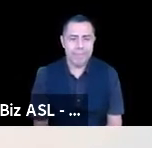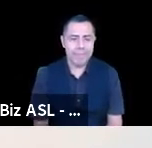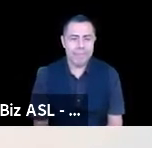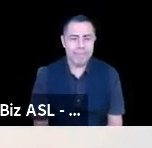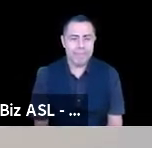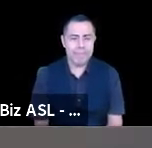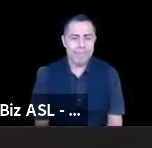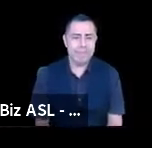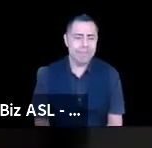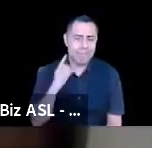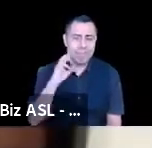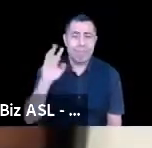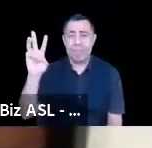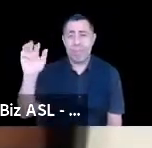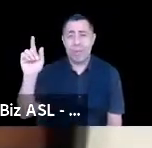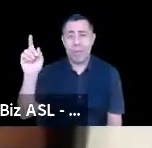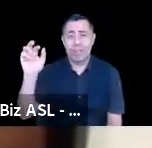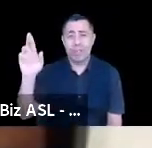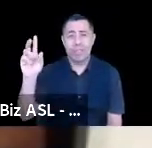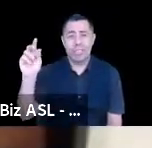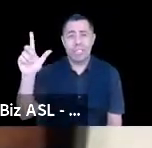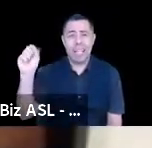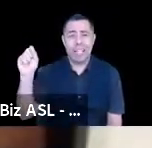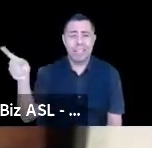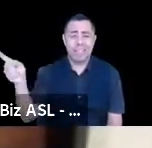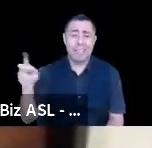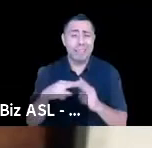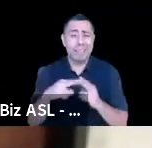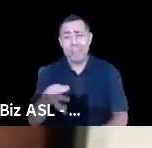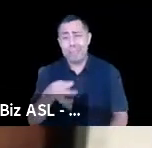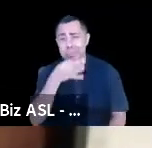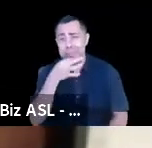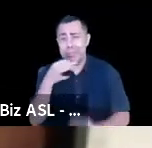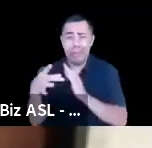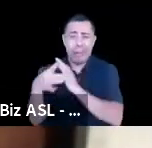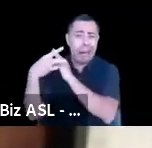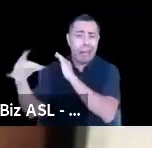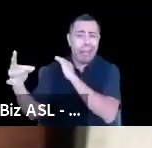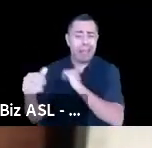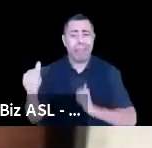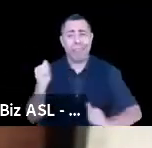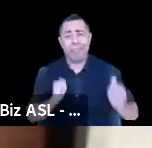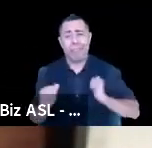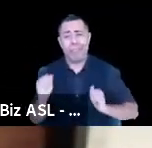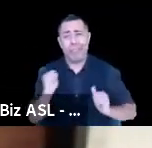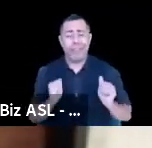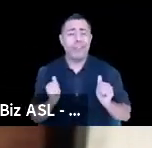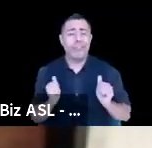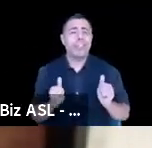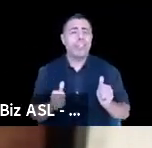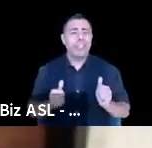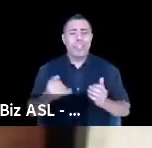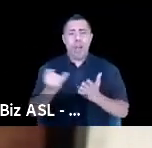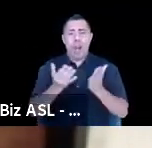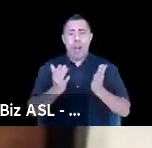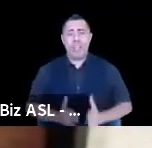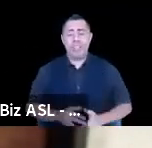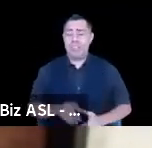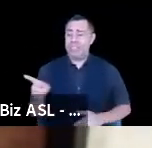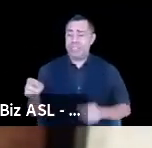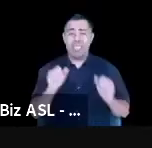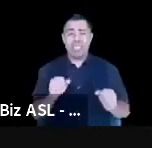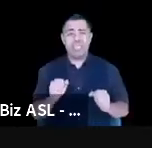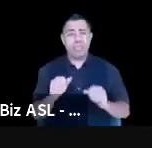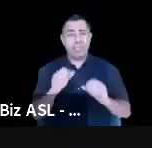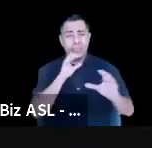Walter Dallas was a talented and highly skilled theatrical artist. His ability to communicate the spirit and the soul of a play was